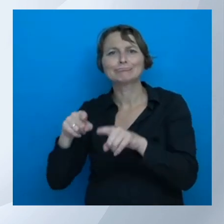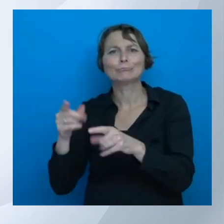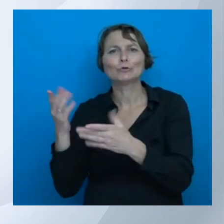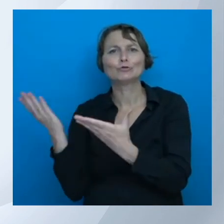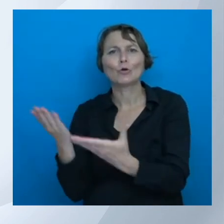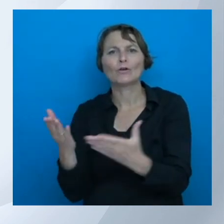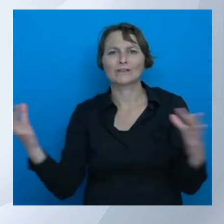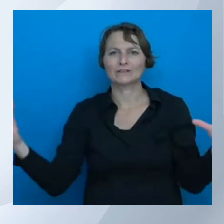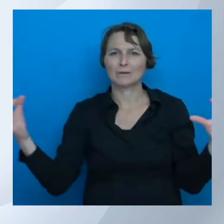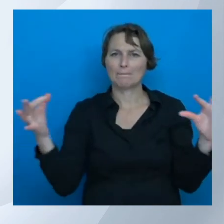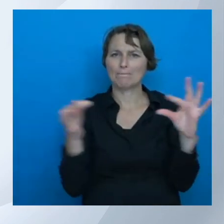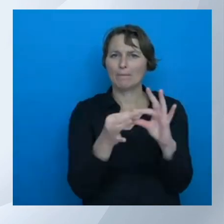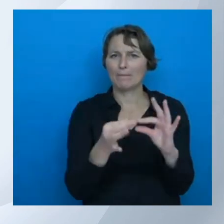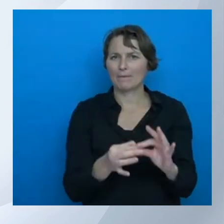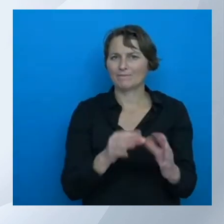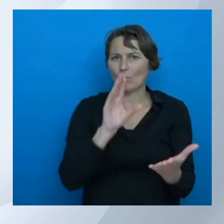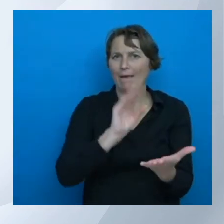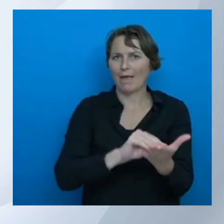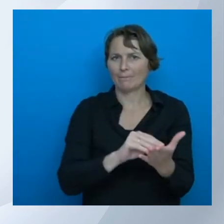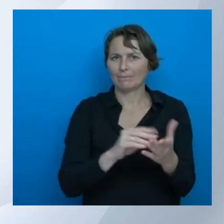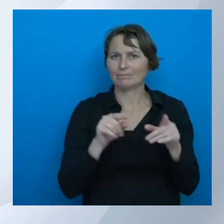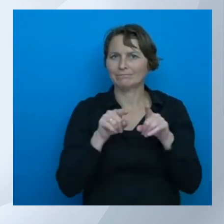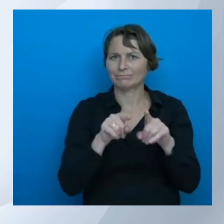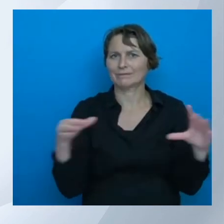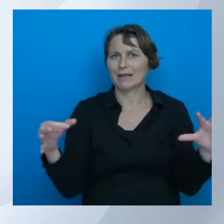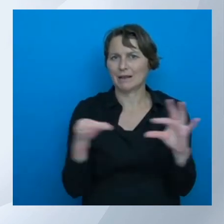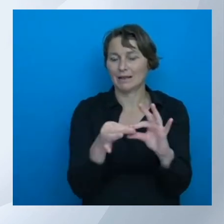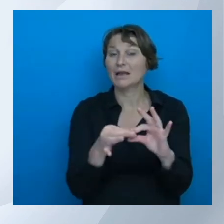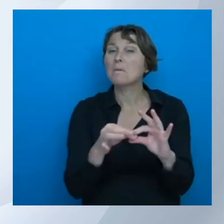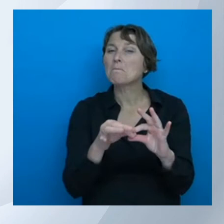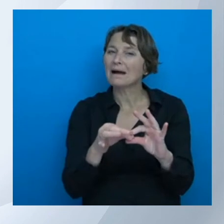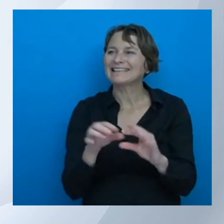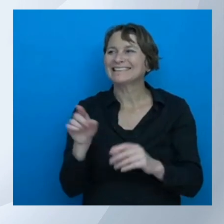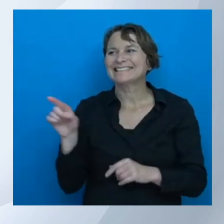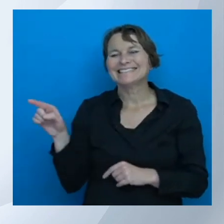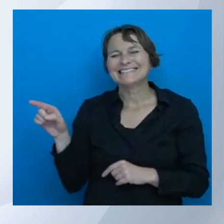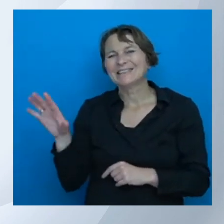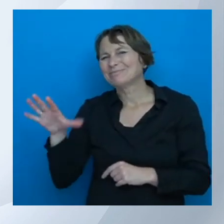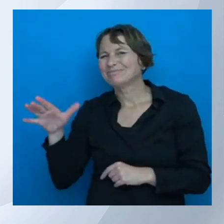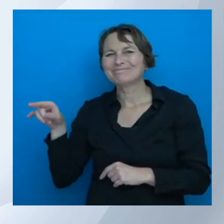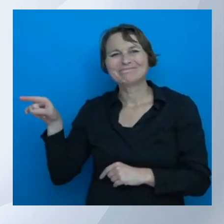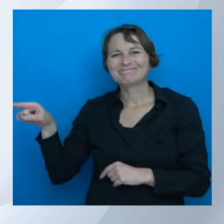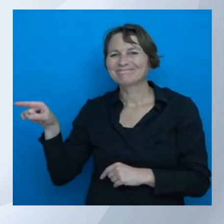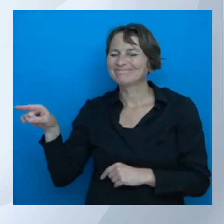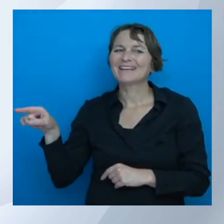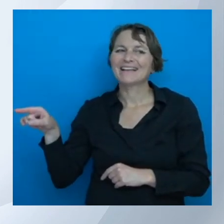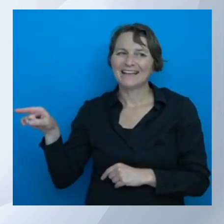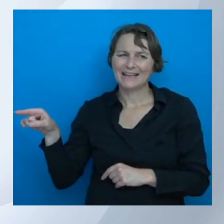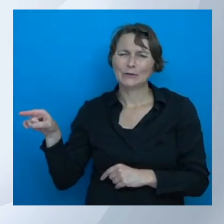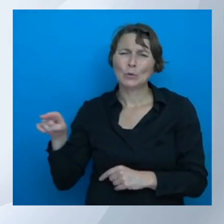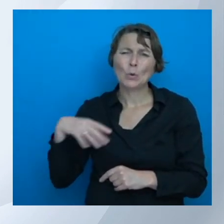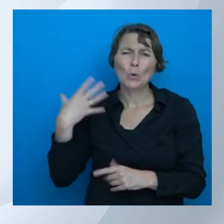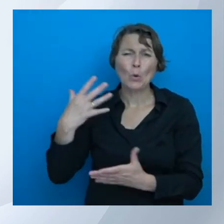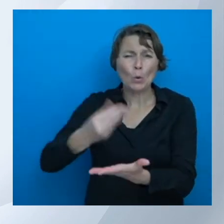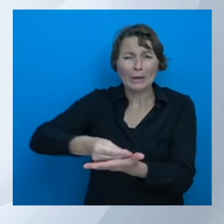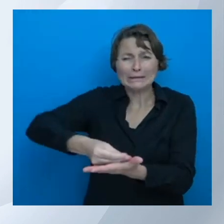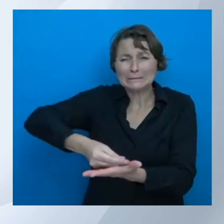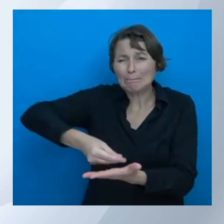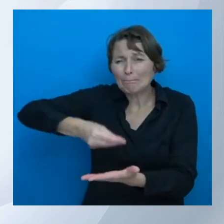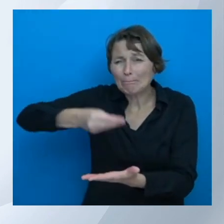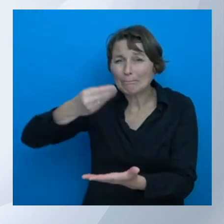your app service. The downside of Redis cache is it's really, really, really expensive. So every time you